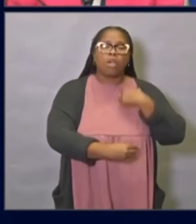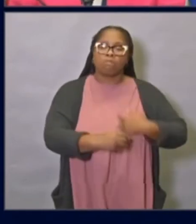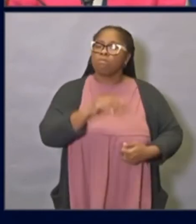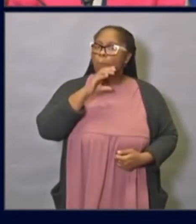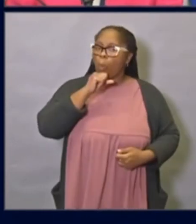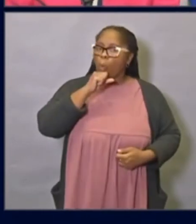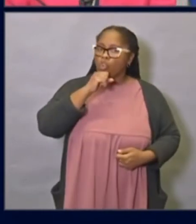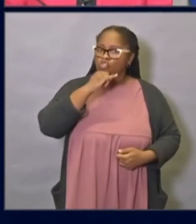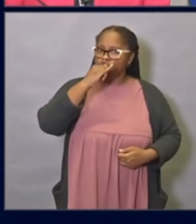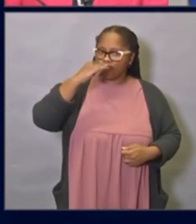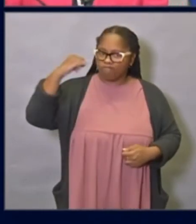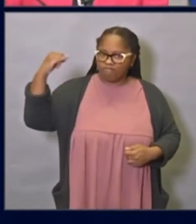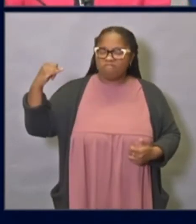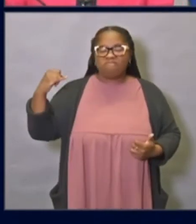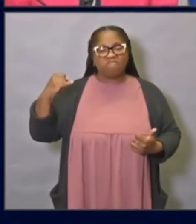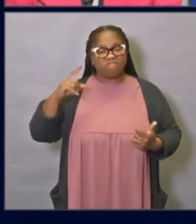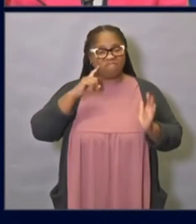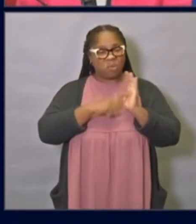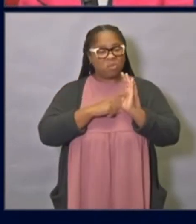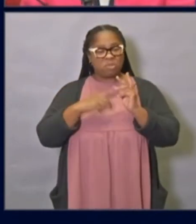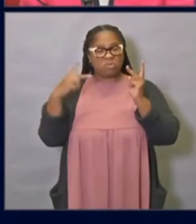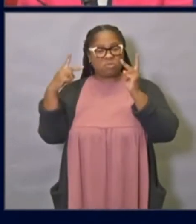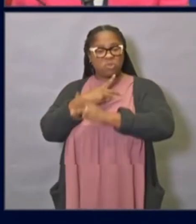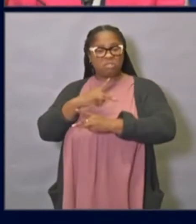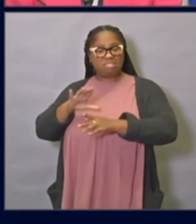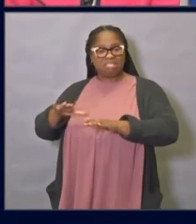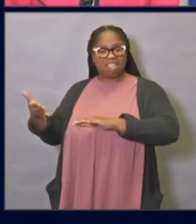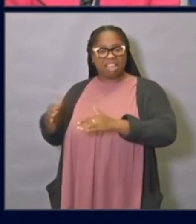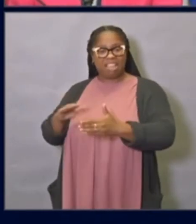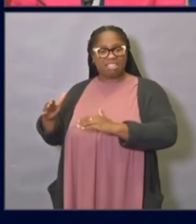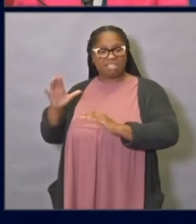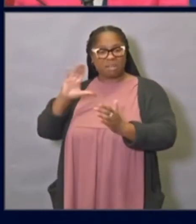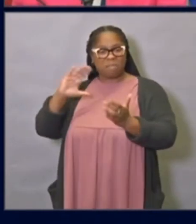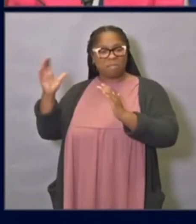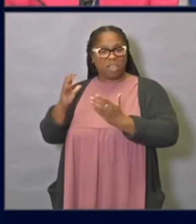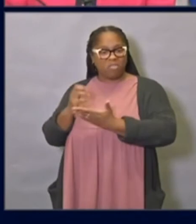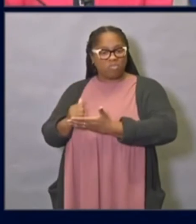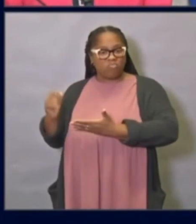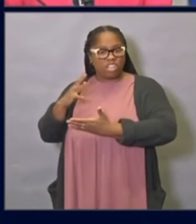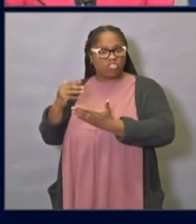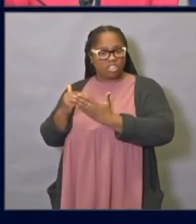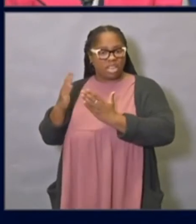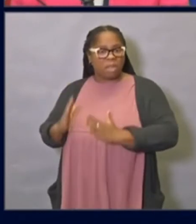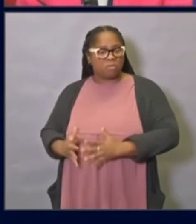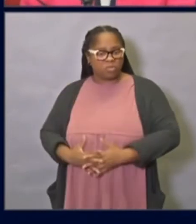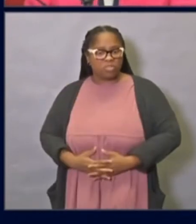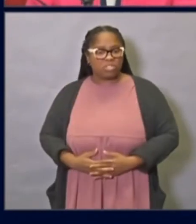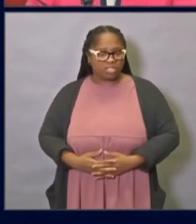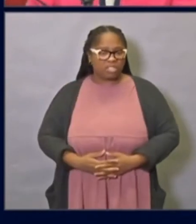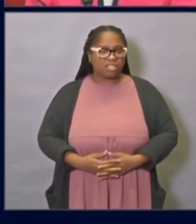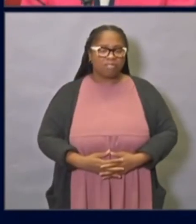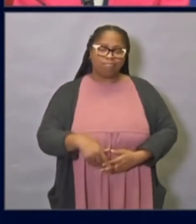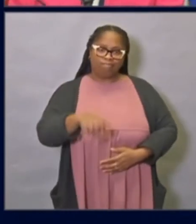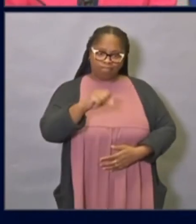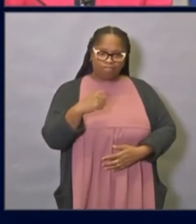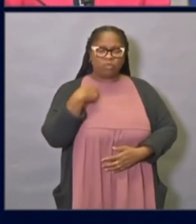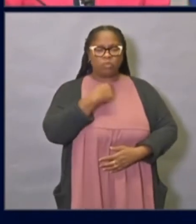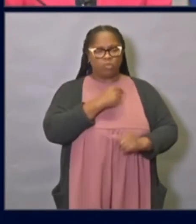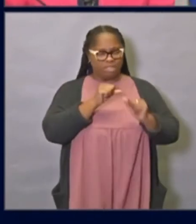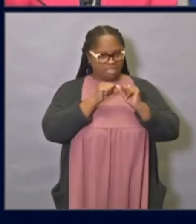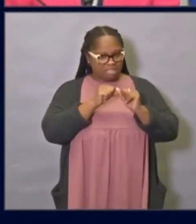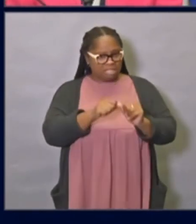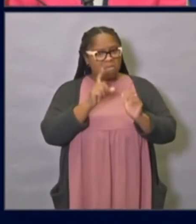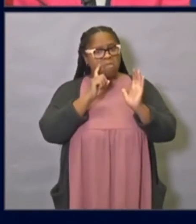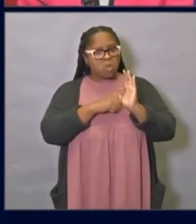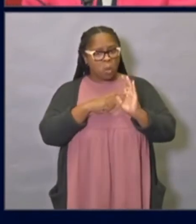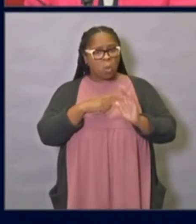experienced consistently higher rates of death compared to their most affluent neighbors. And while we continue to see a